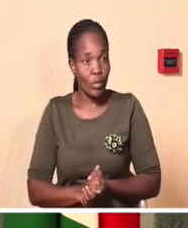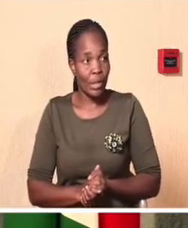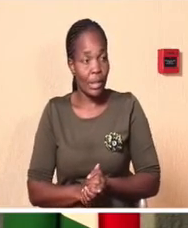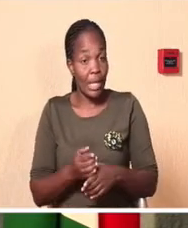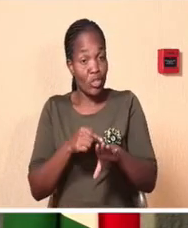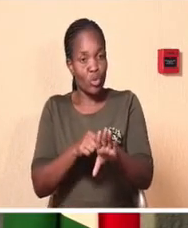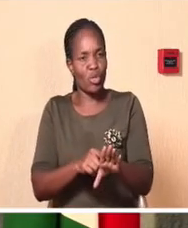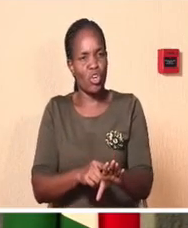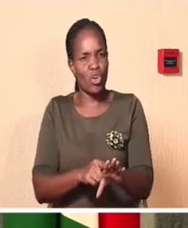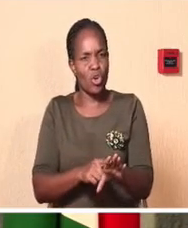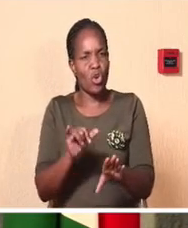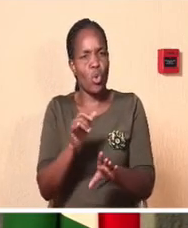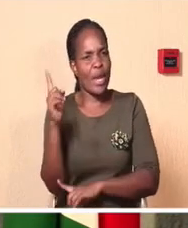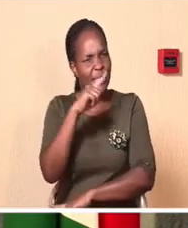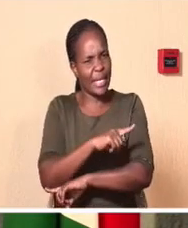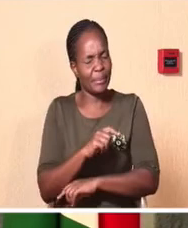World